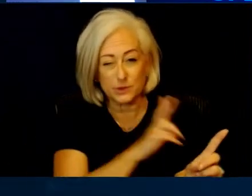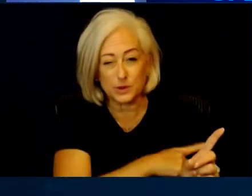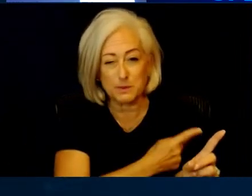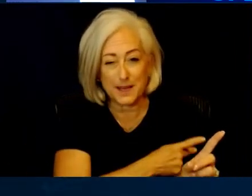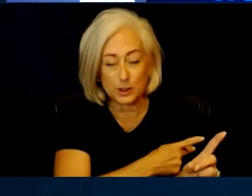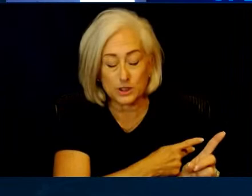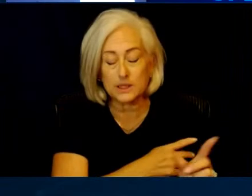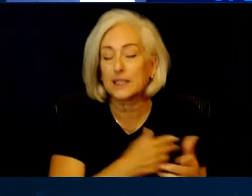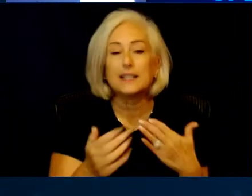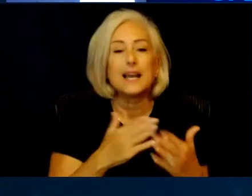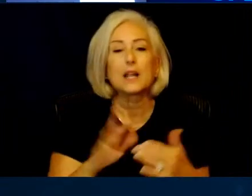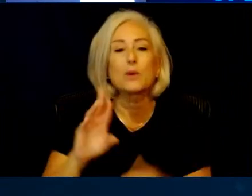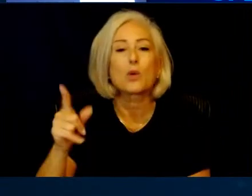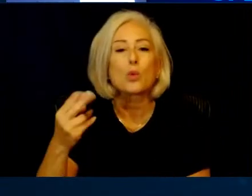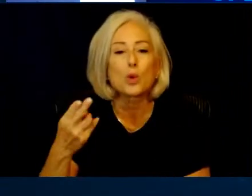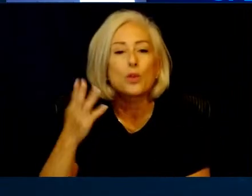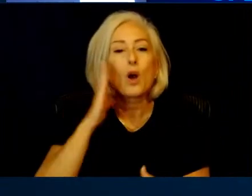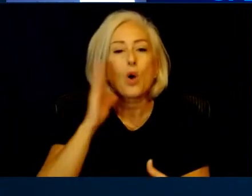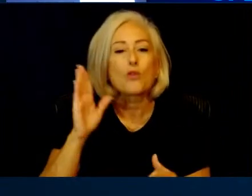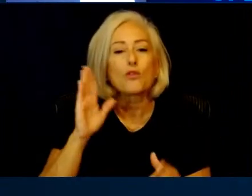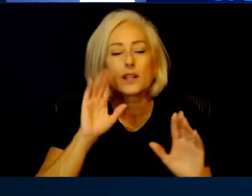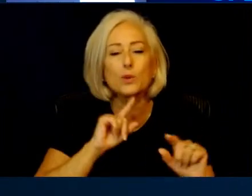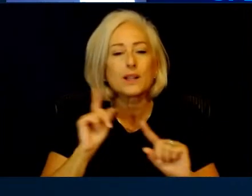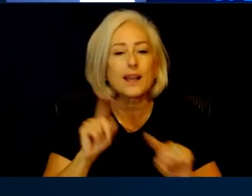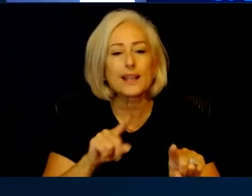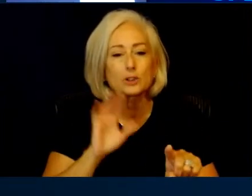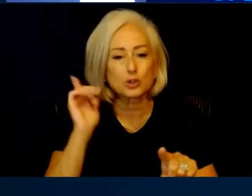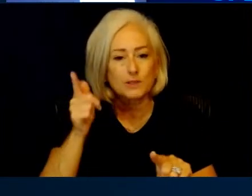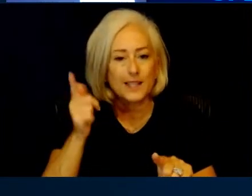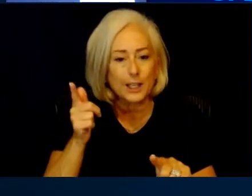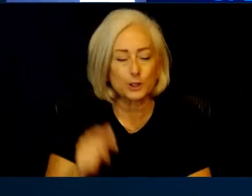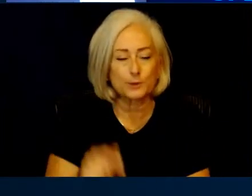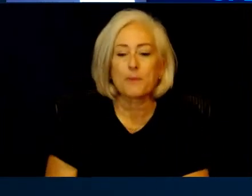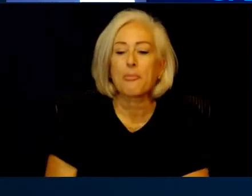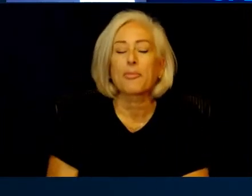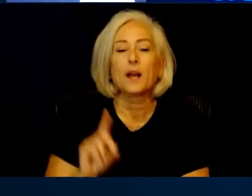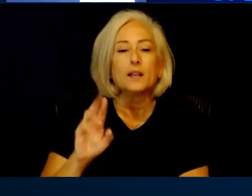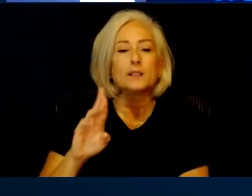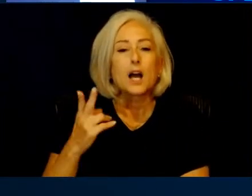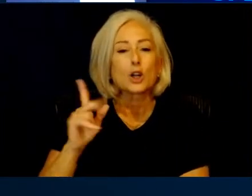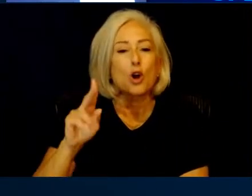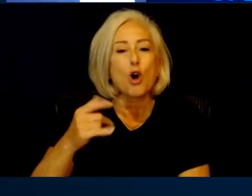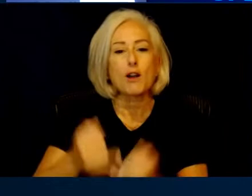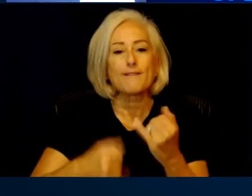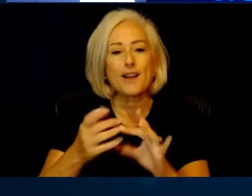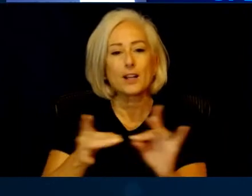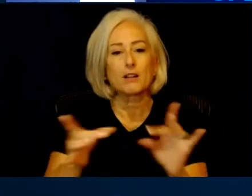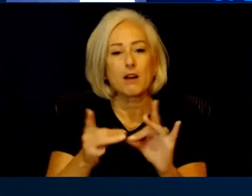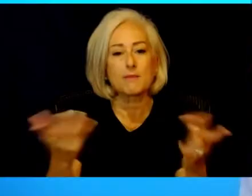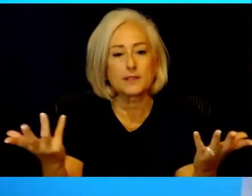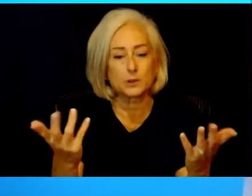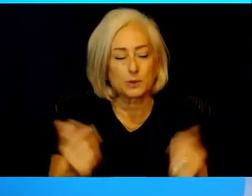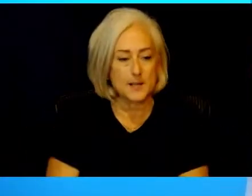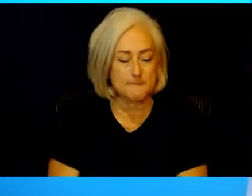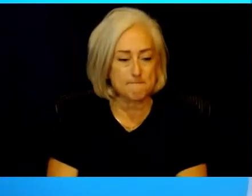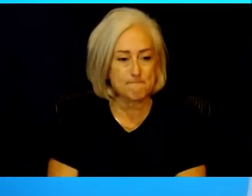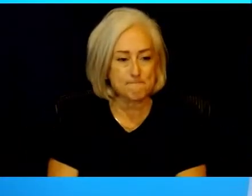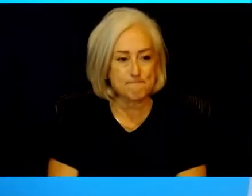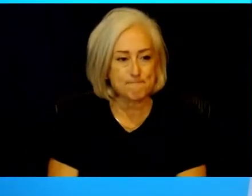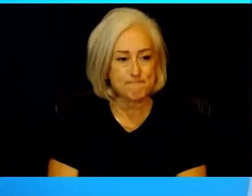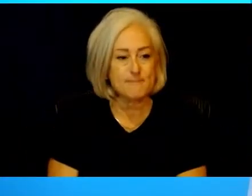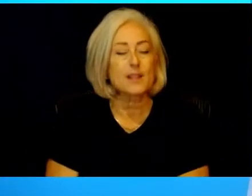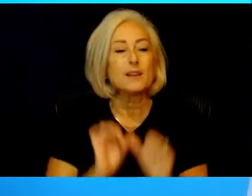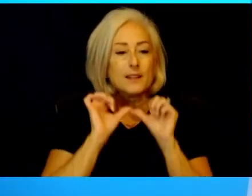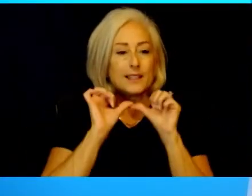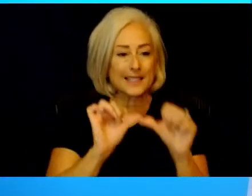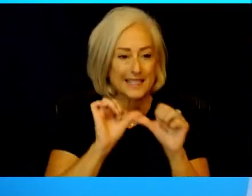hopefully get that answer for you online later. Dr. Hawkinson, what are your final thoughts? Yeah, I think I want to continue to reinforce